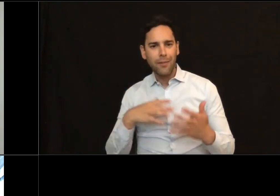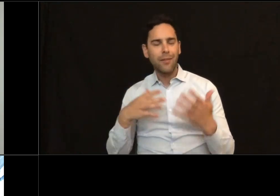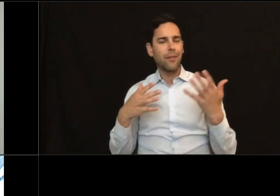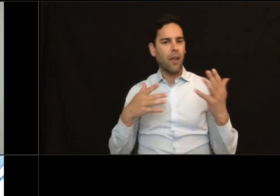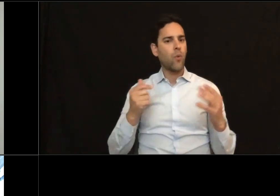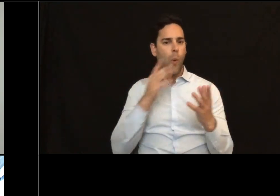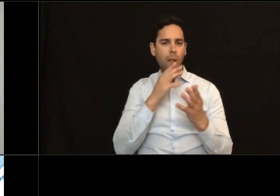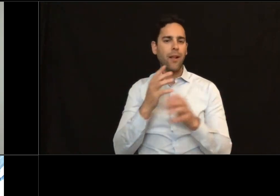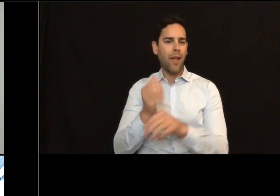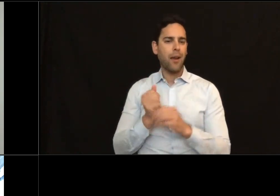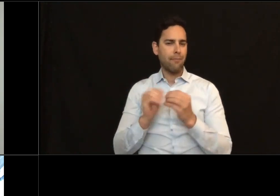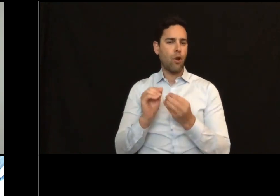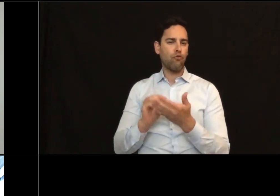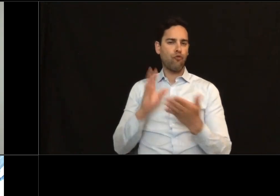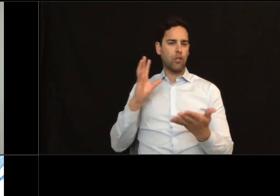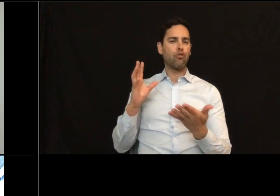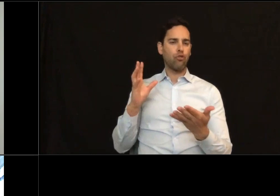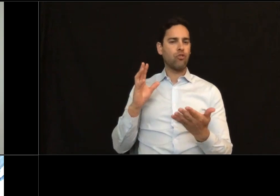informative responses.